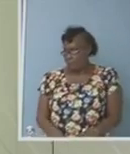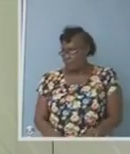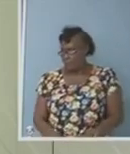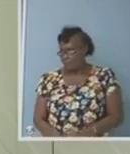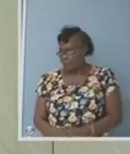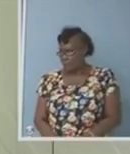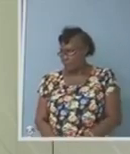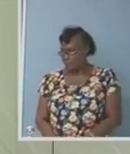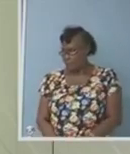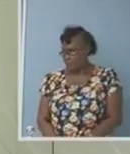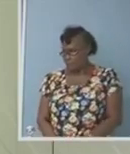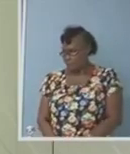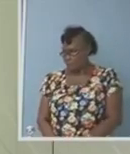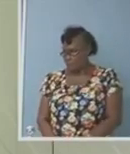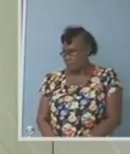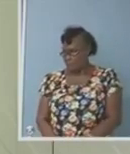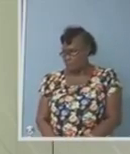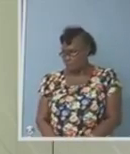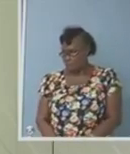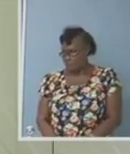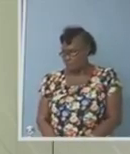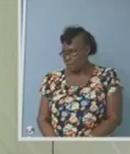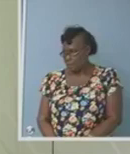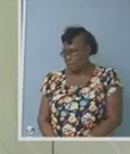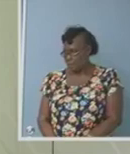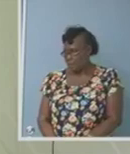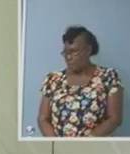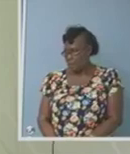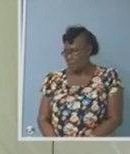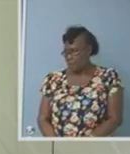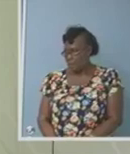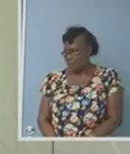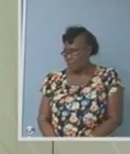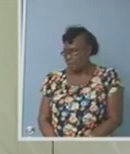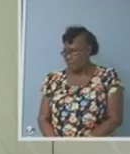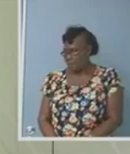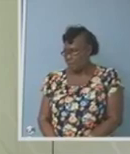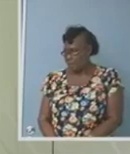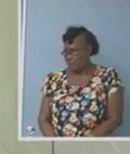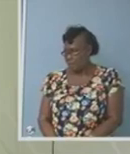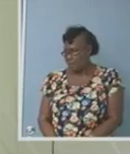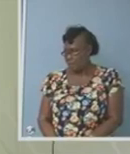liaising directly with the PM on a number of issues.